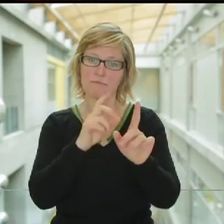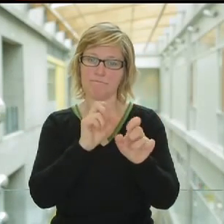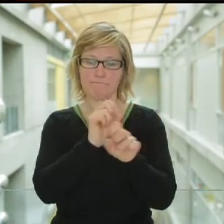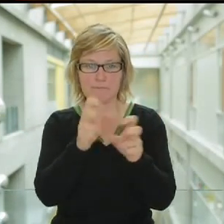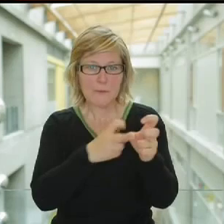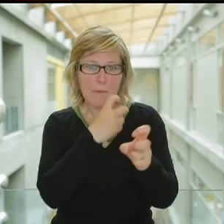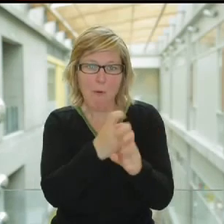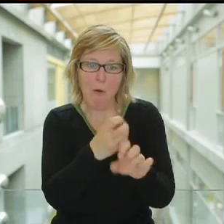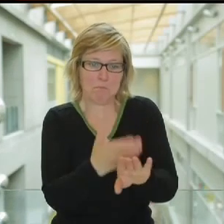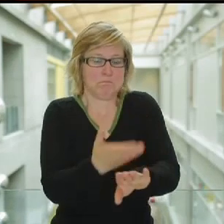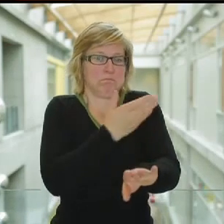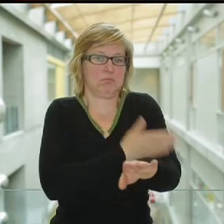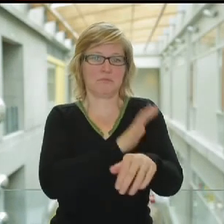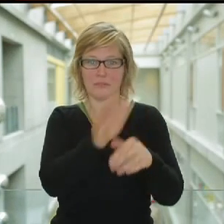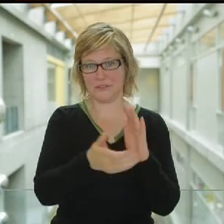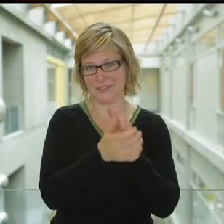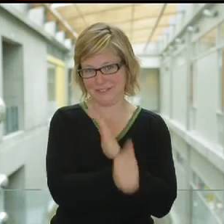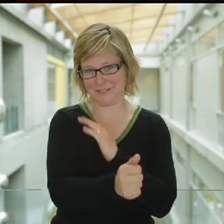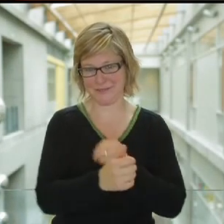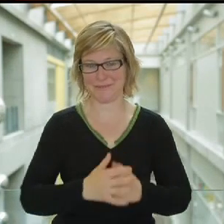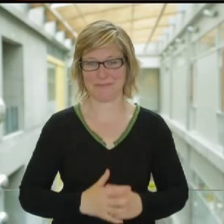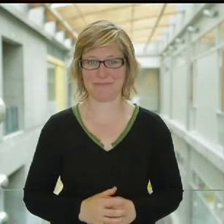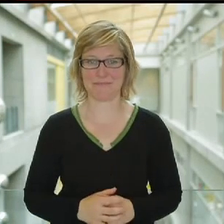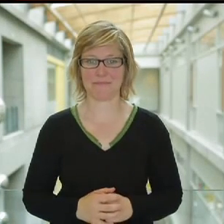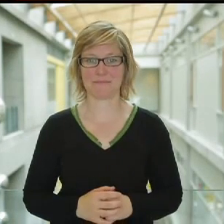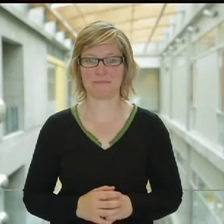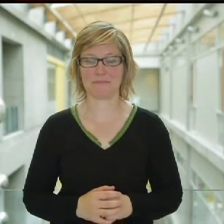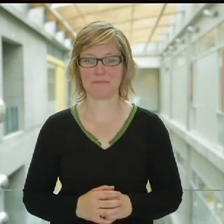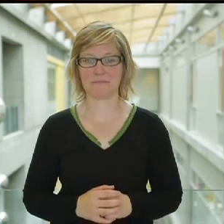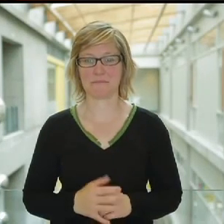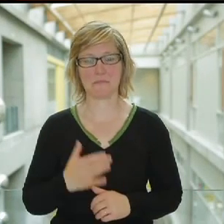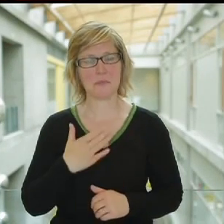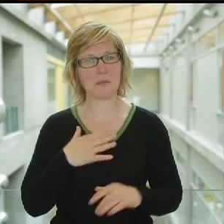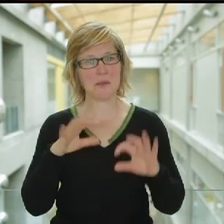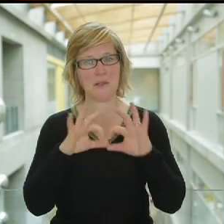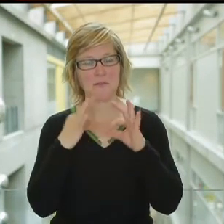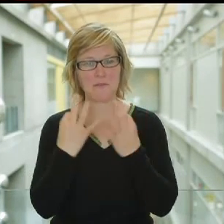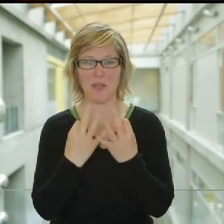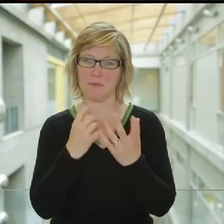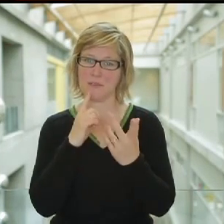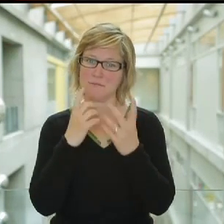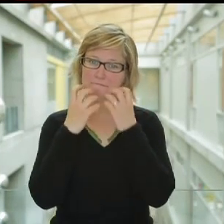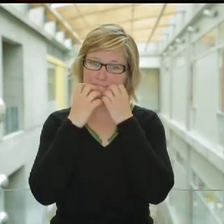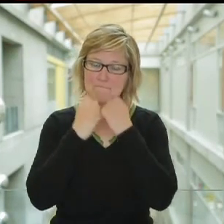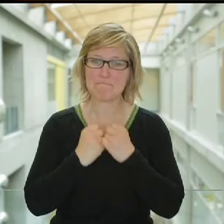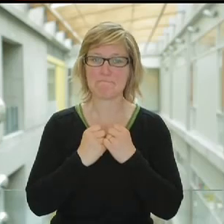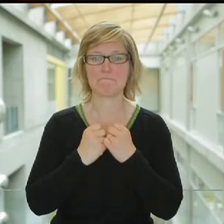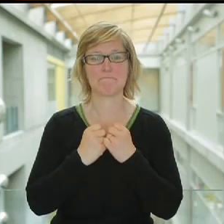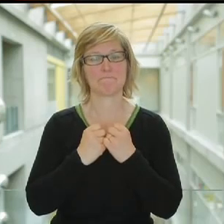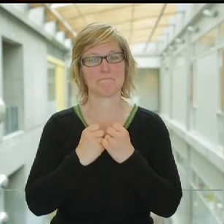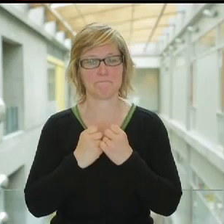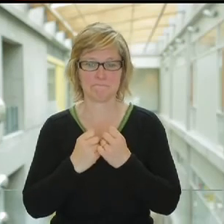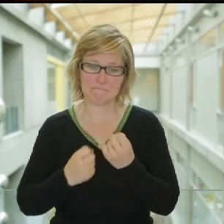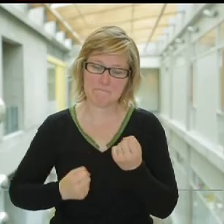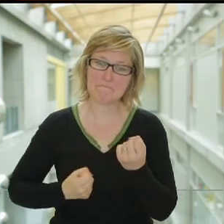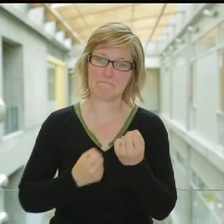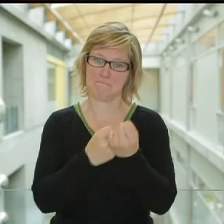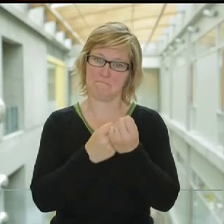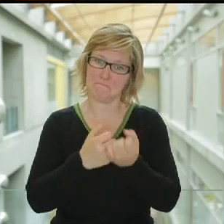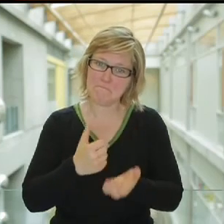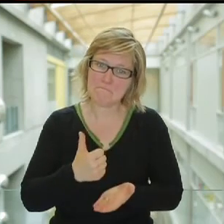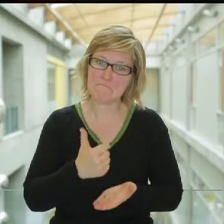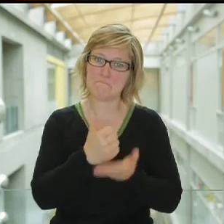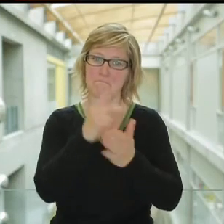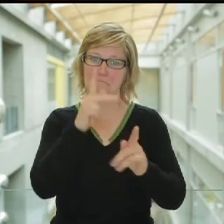the ESL program. It was always important to our family that immigrants be given a helping hand. Our family